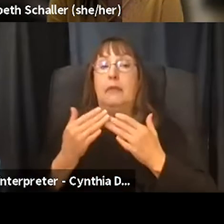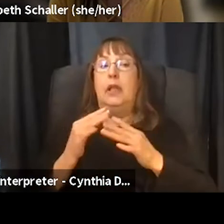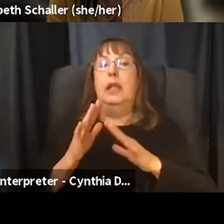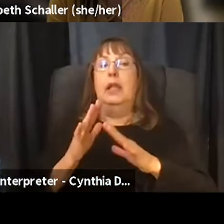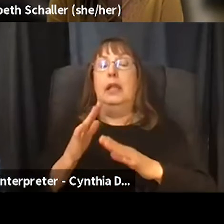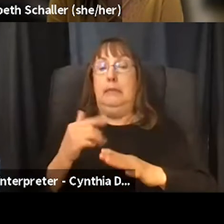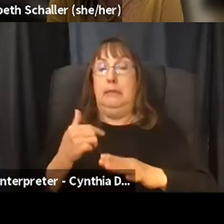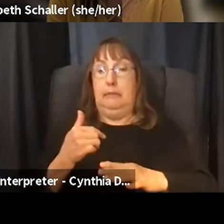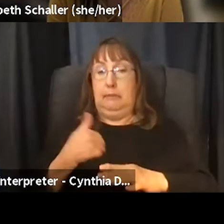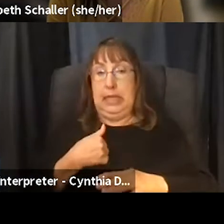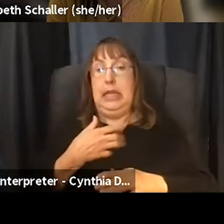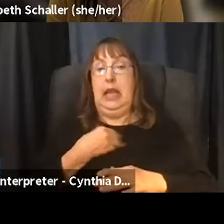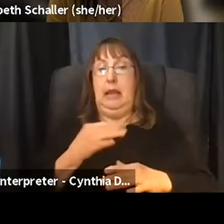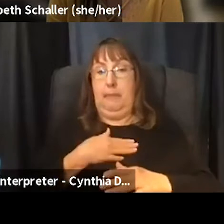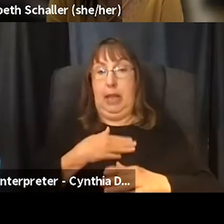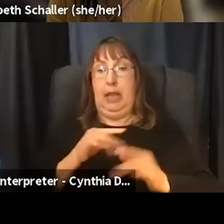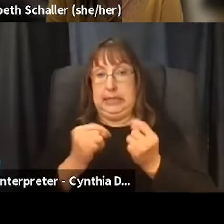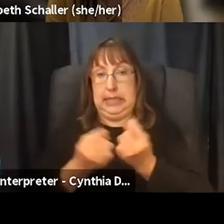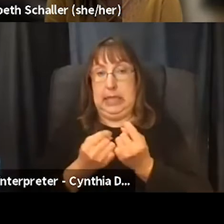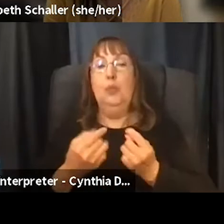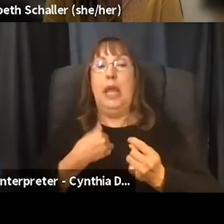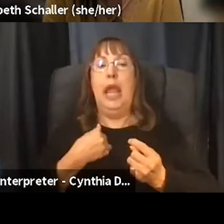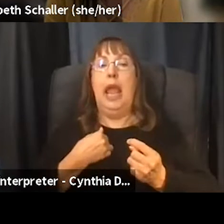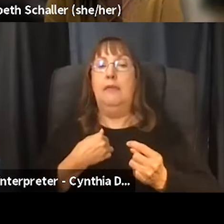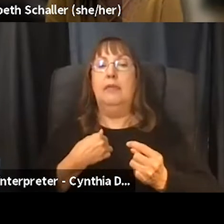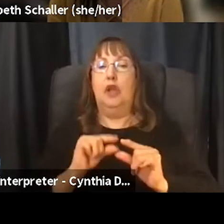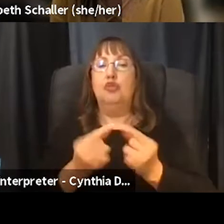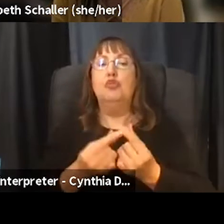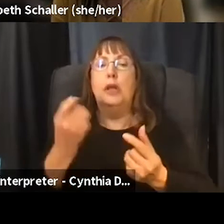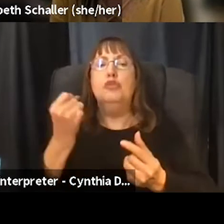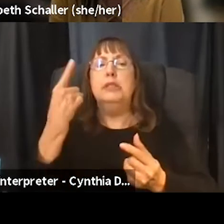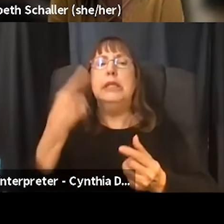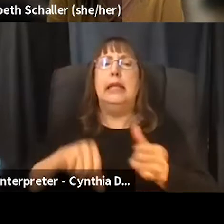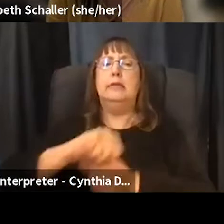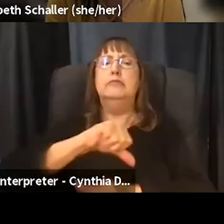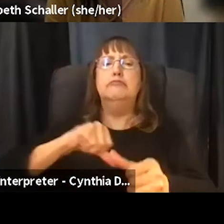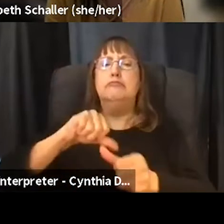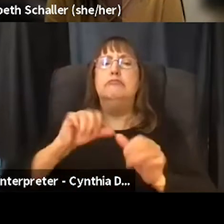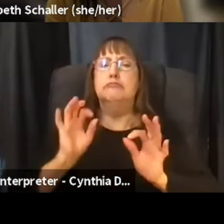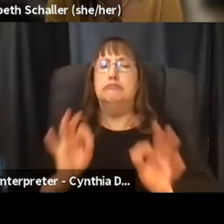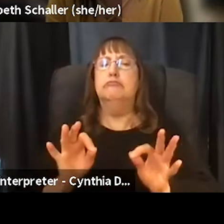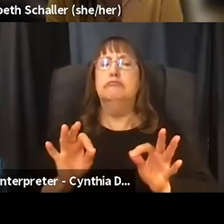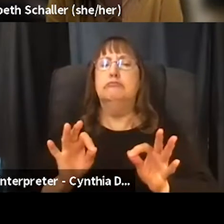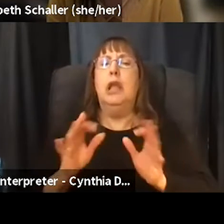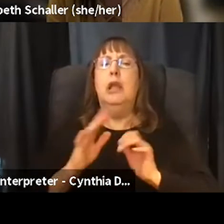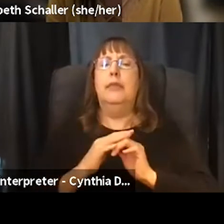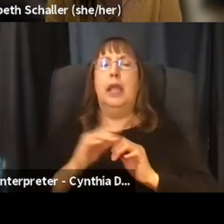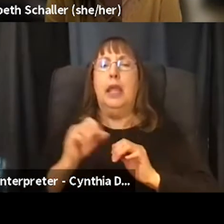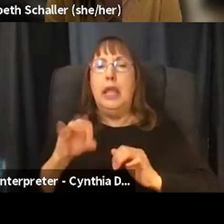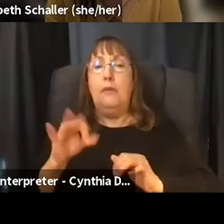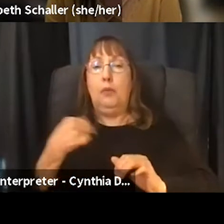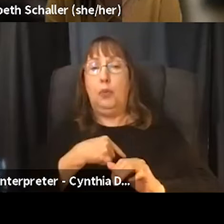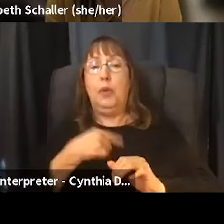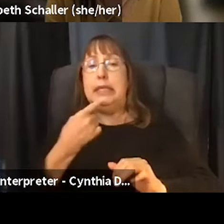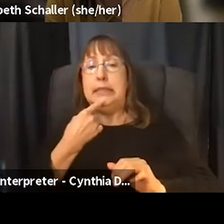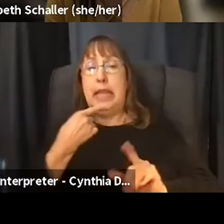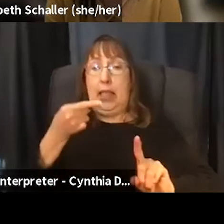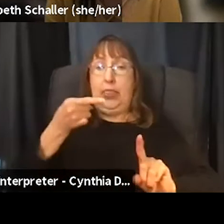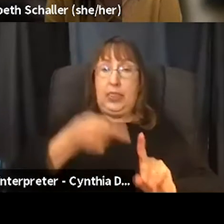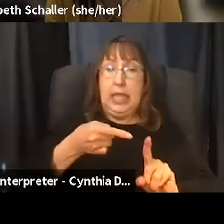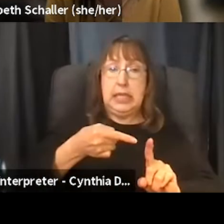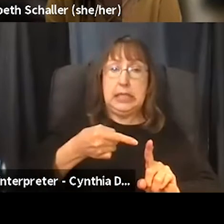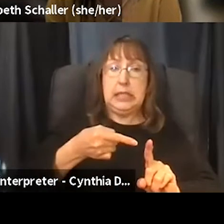and my team, we sort of have that group understanding that if we say this caused